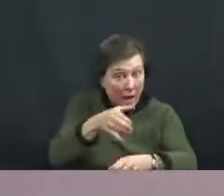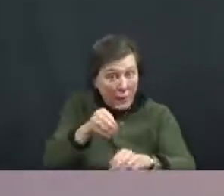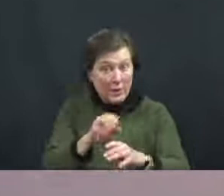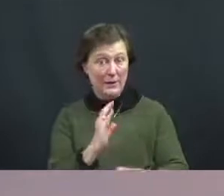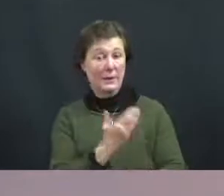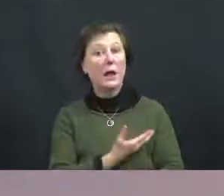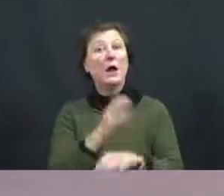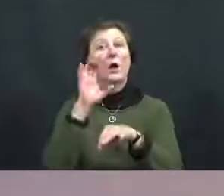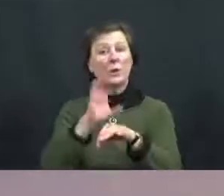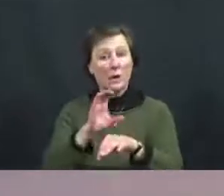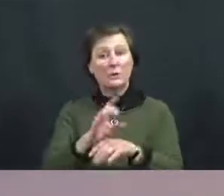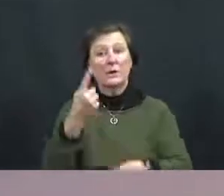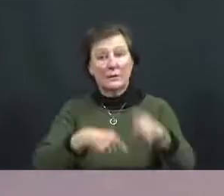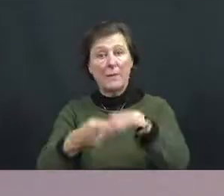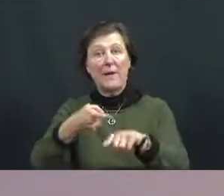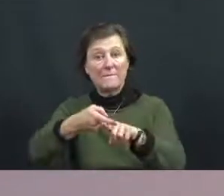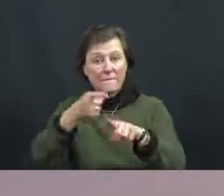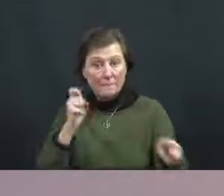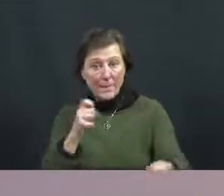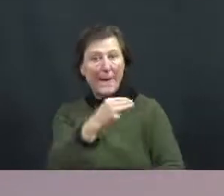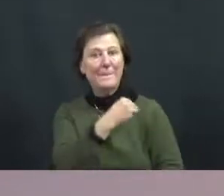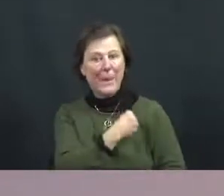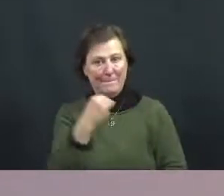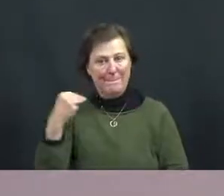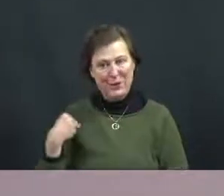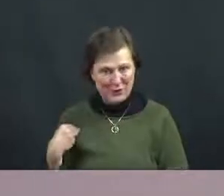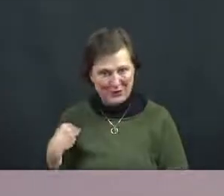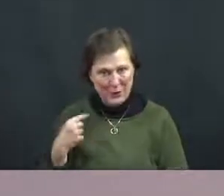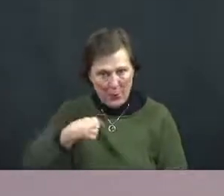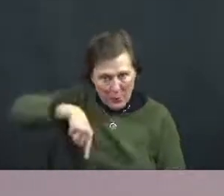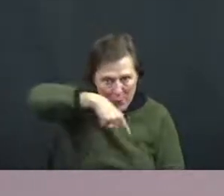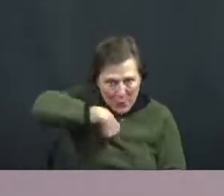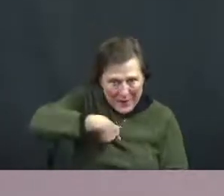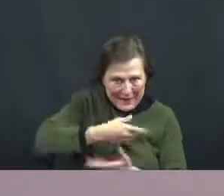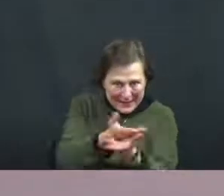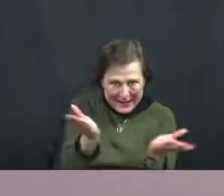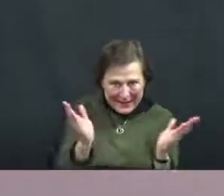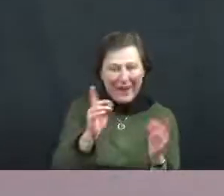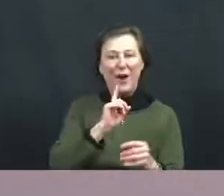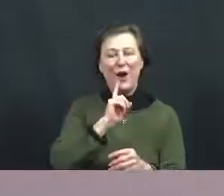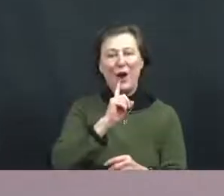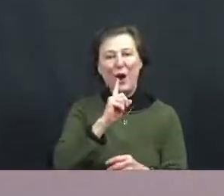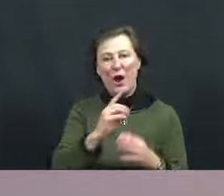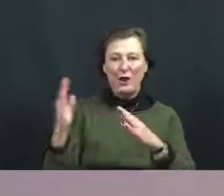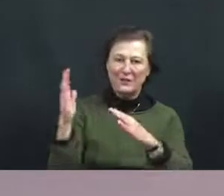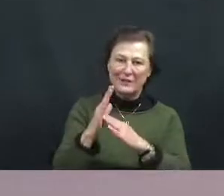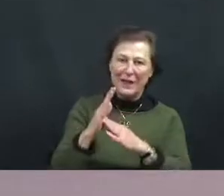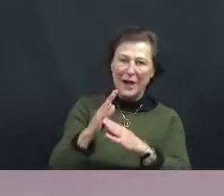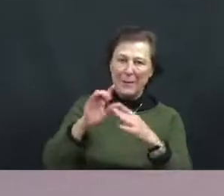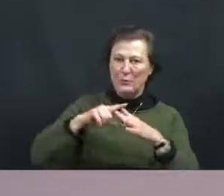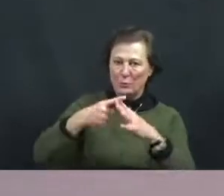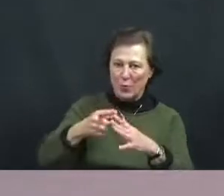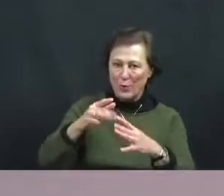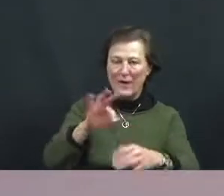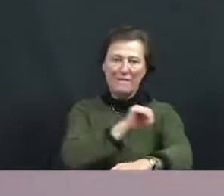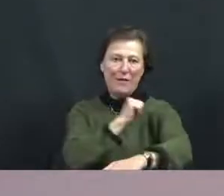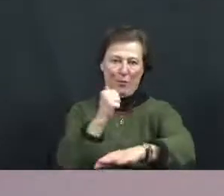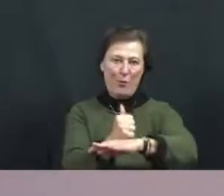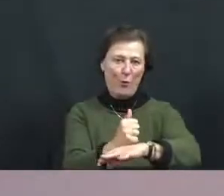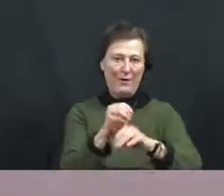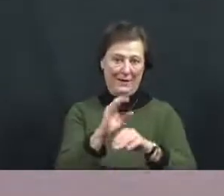our congregations comes from the members. We are the ultimate source of authority in our religious